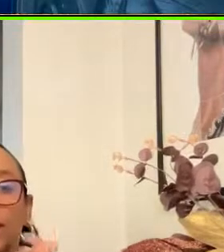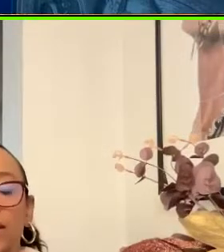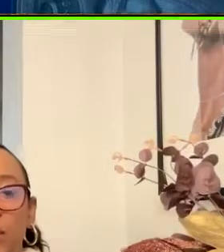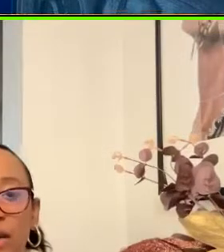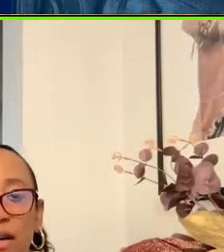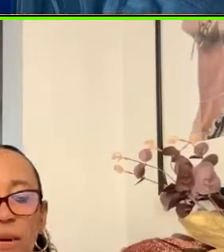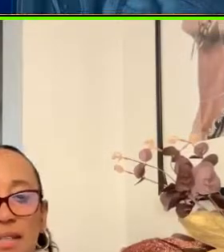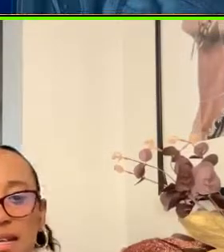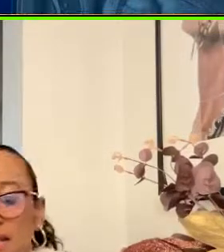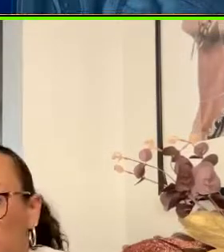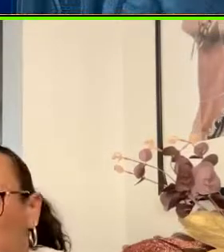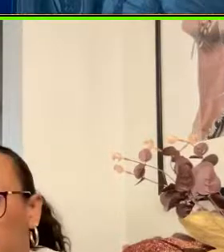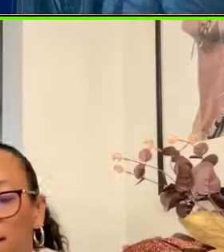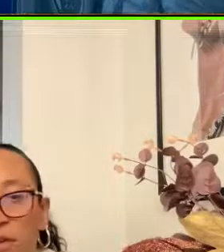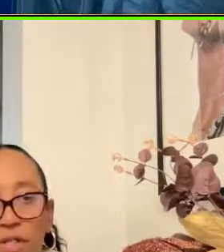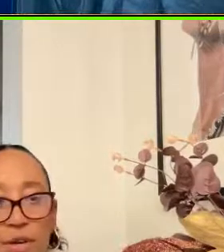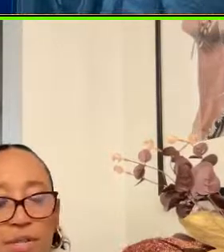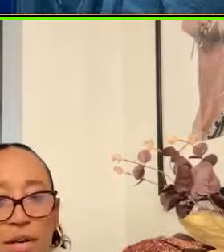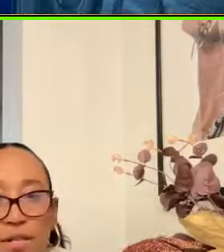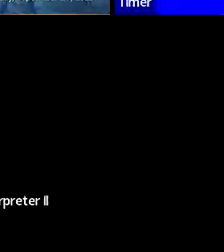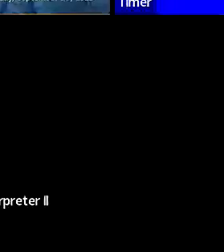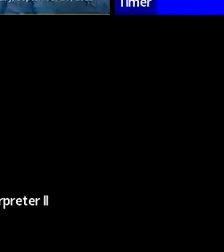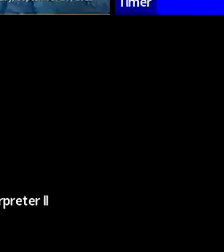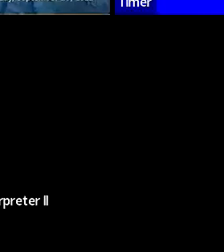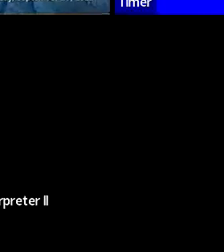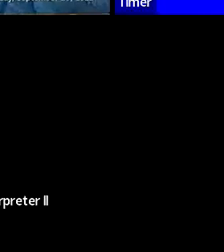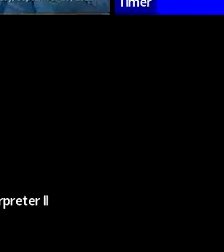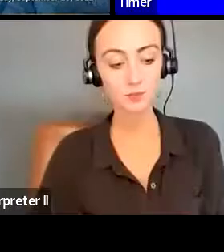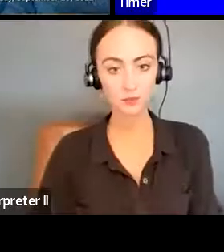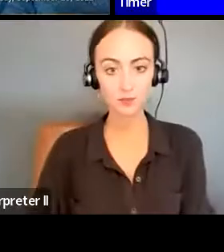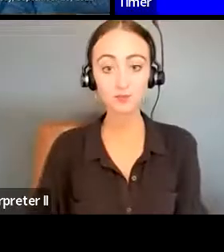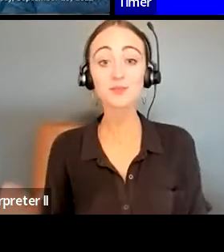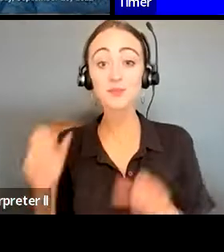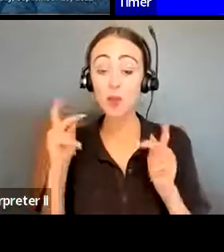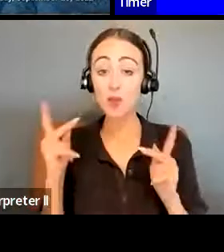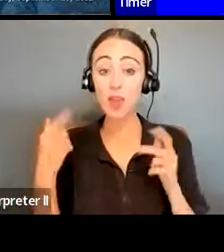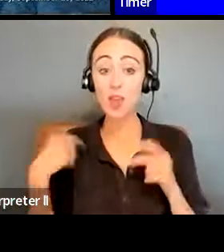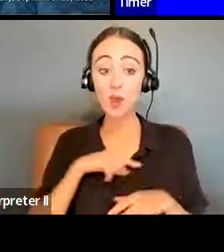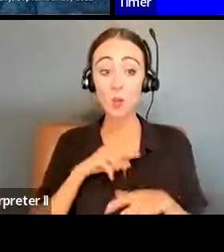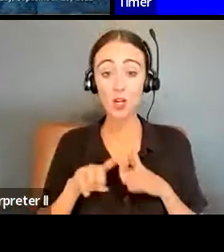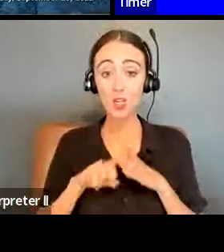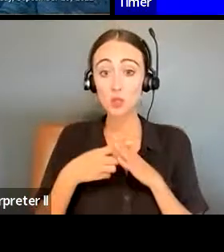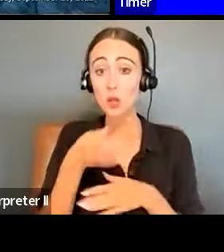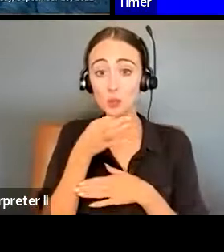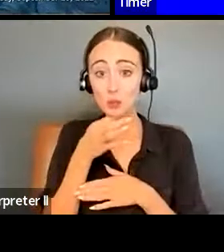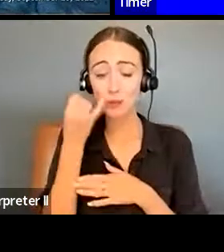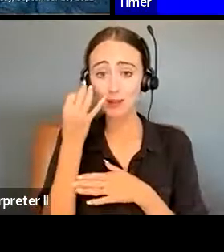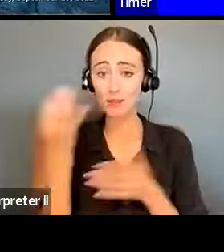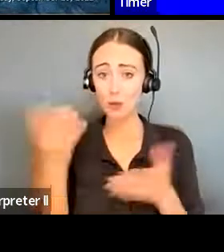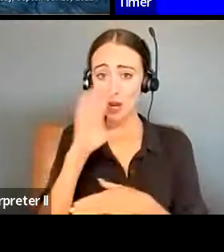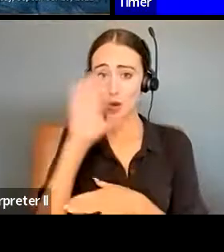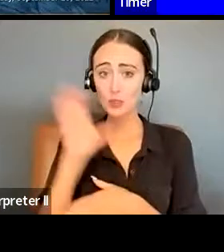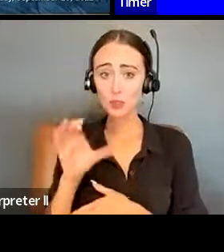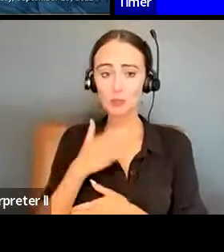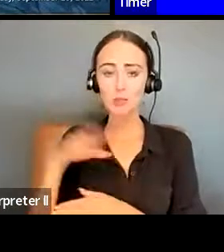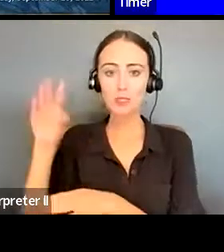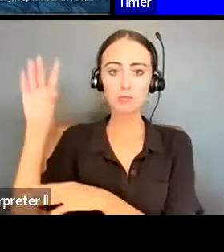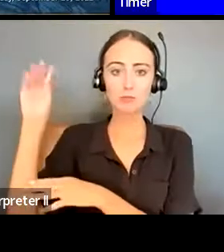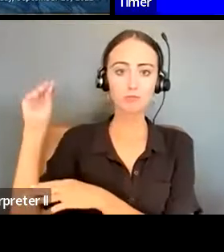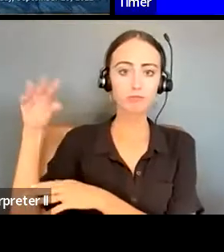Good afternoon, members. We are about to get started. For those on Zoom, please turn your cameras on, and hopefully we have a